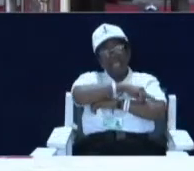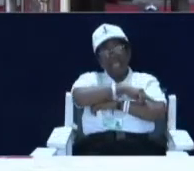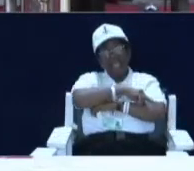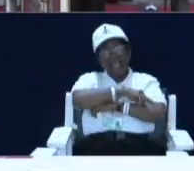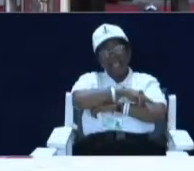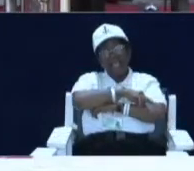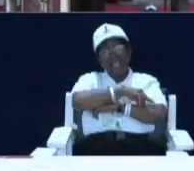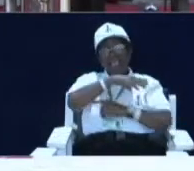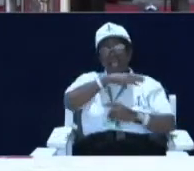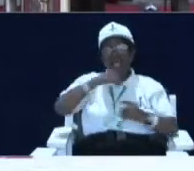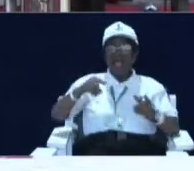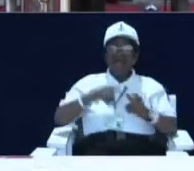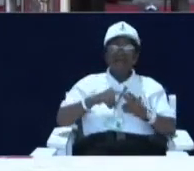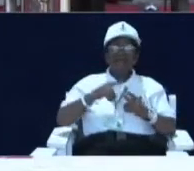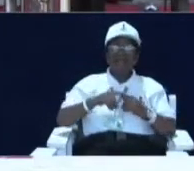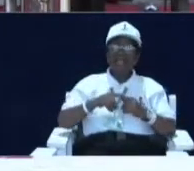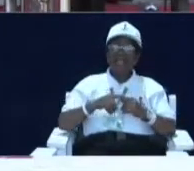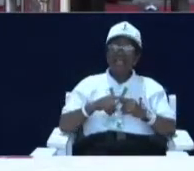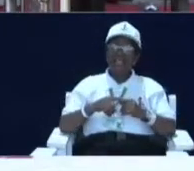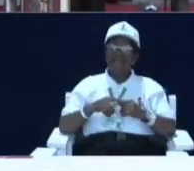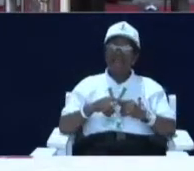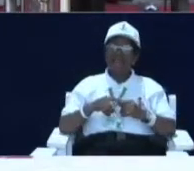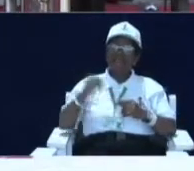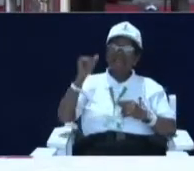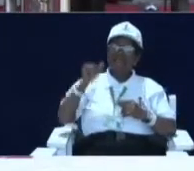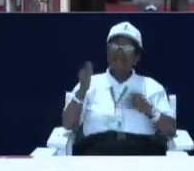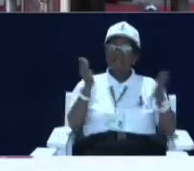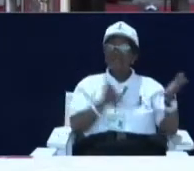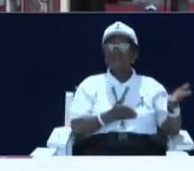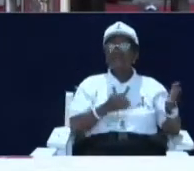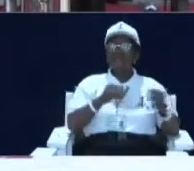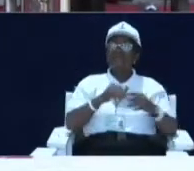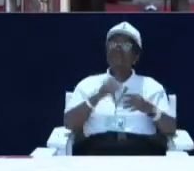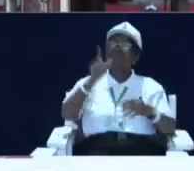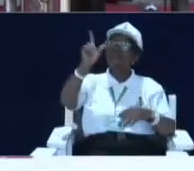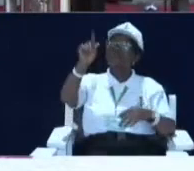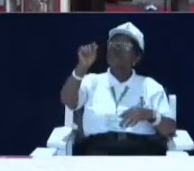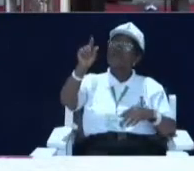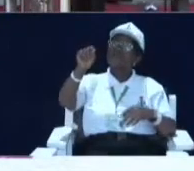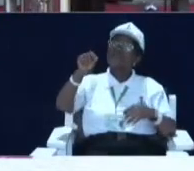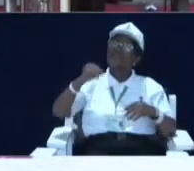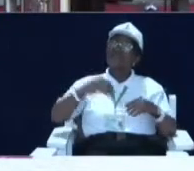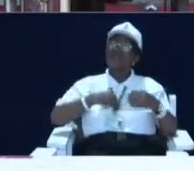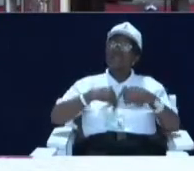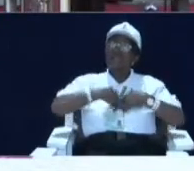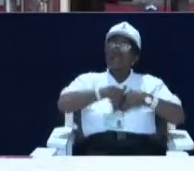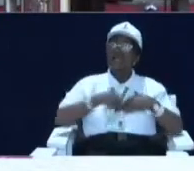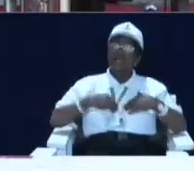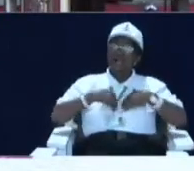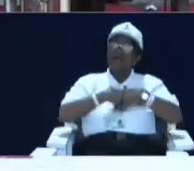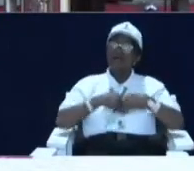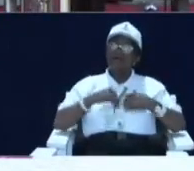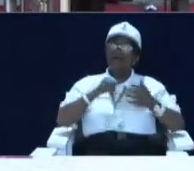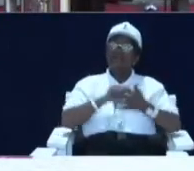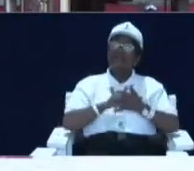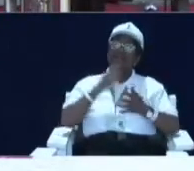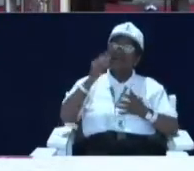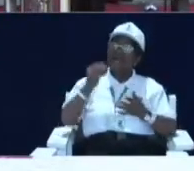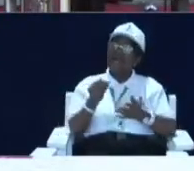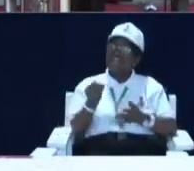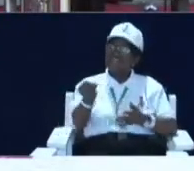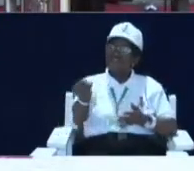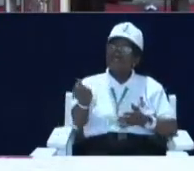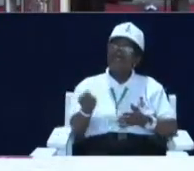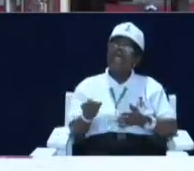And then they bring in 20 cows that were fed on the field